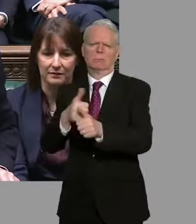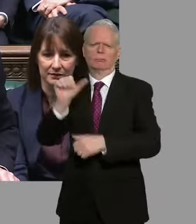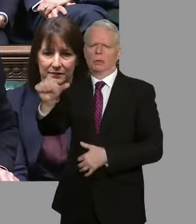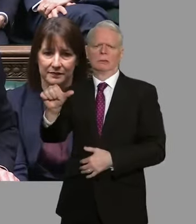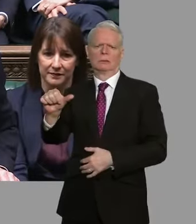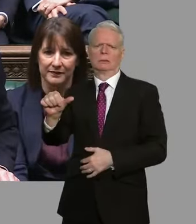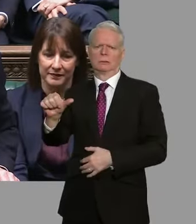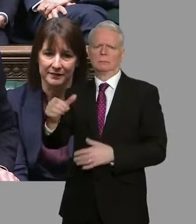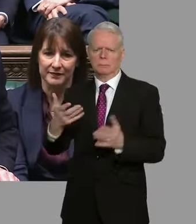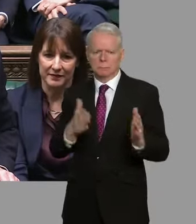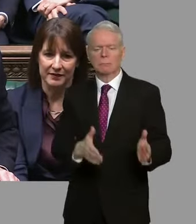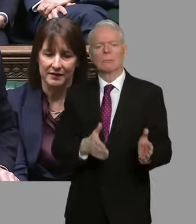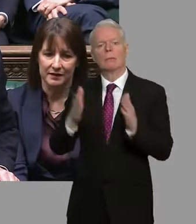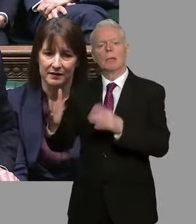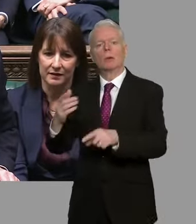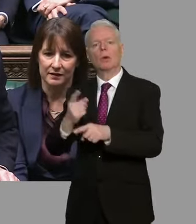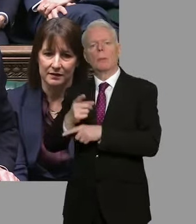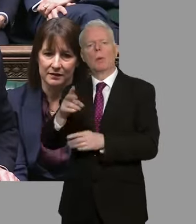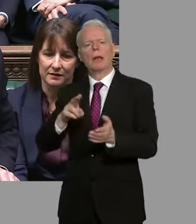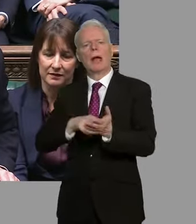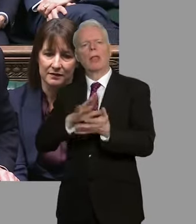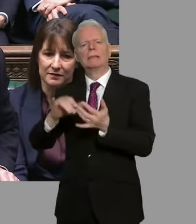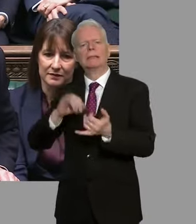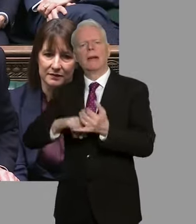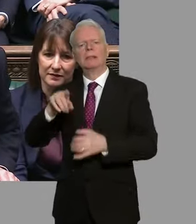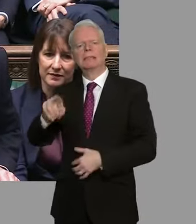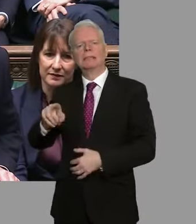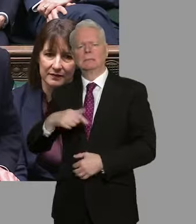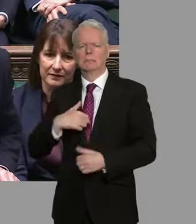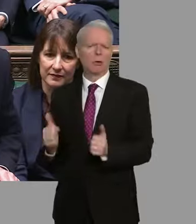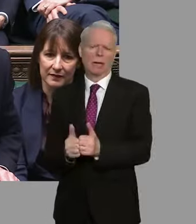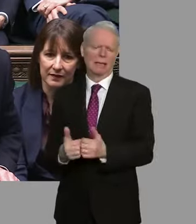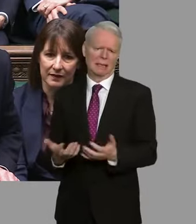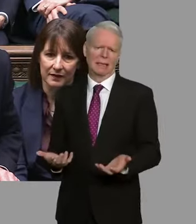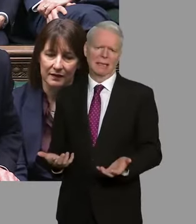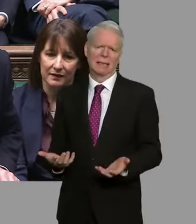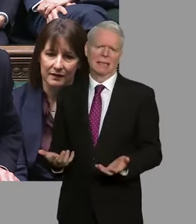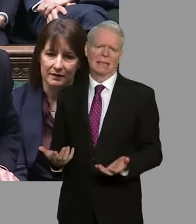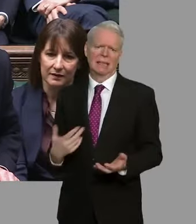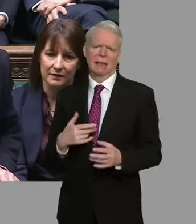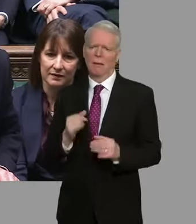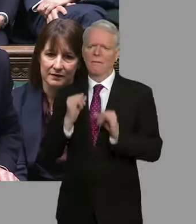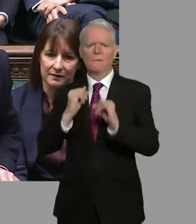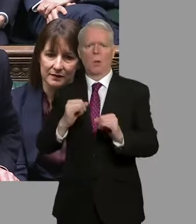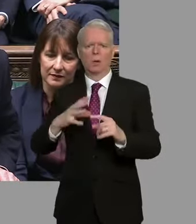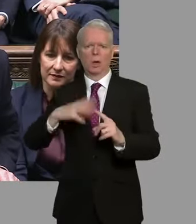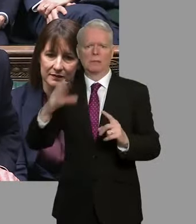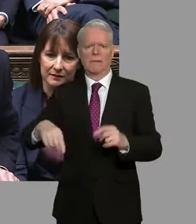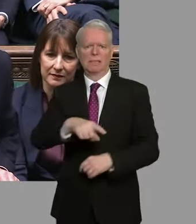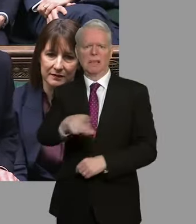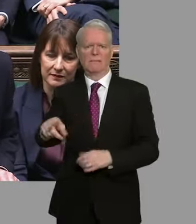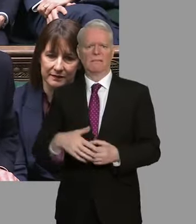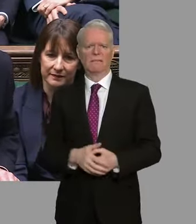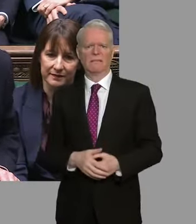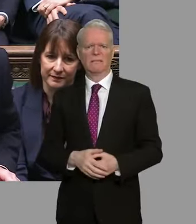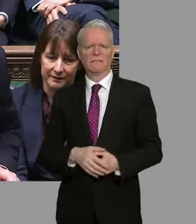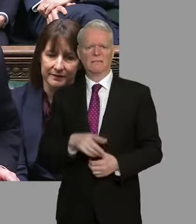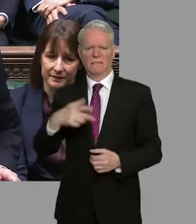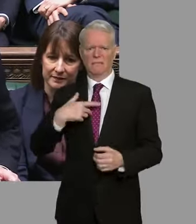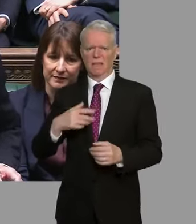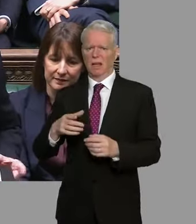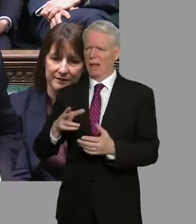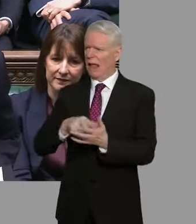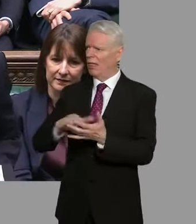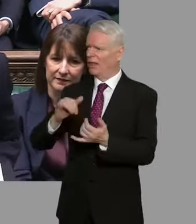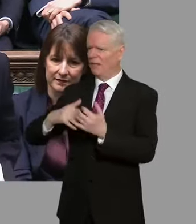the NHS was left in the state that it was in. Absolutely disgraceful. We are investing to turn that around. We are reforming to turn